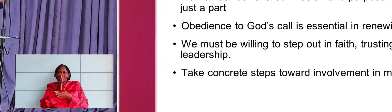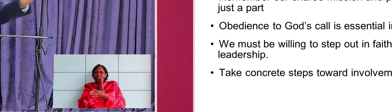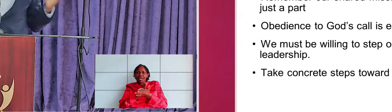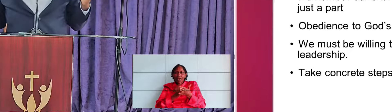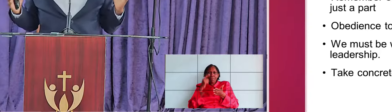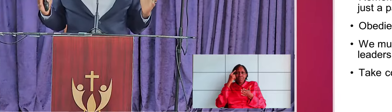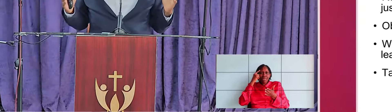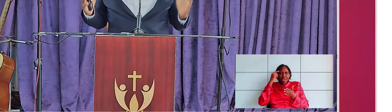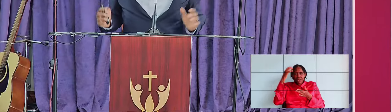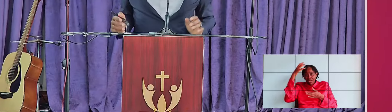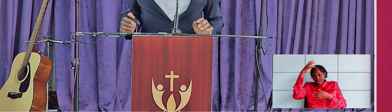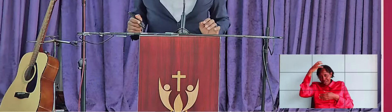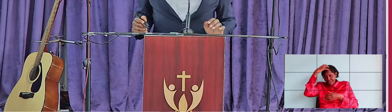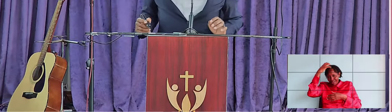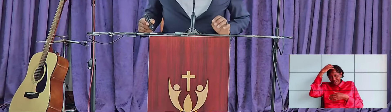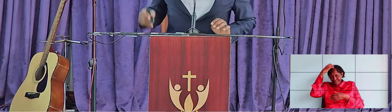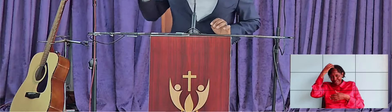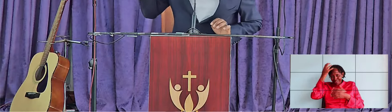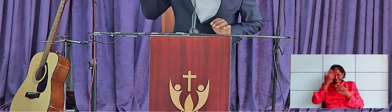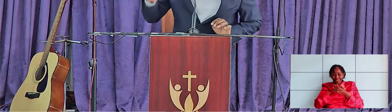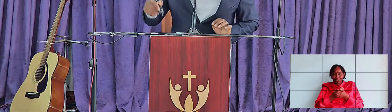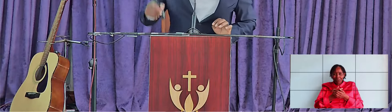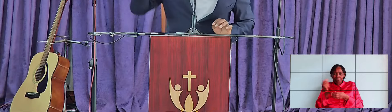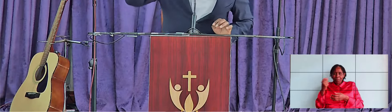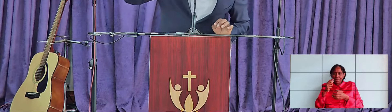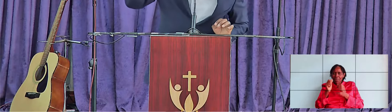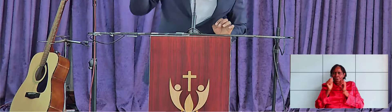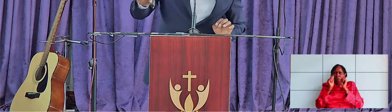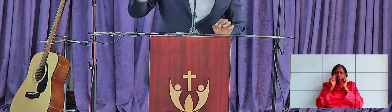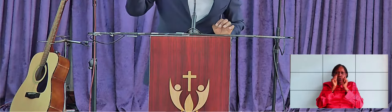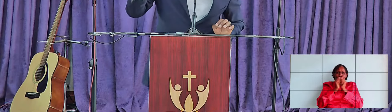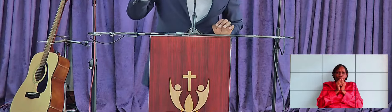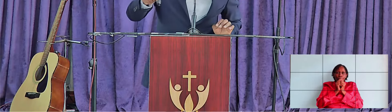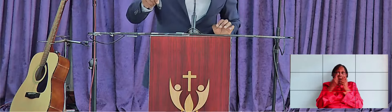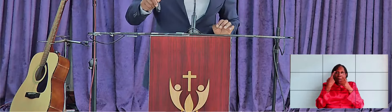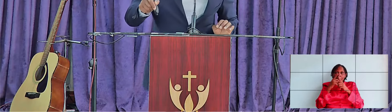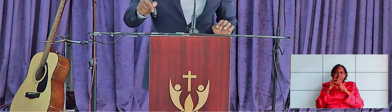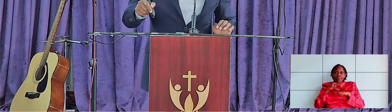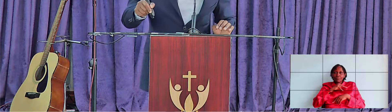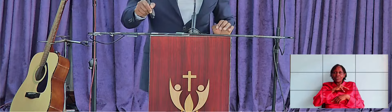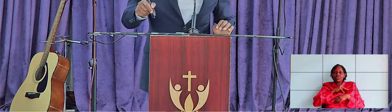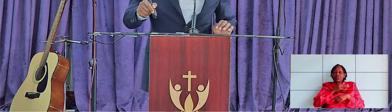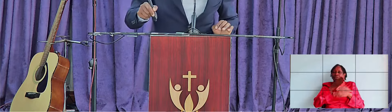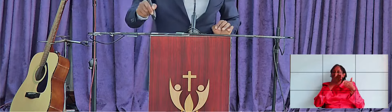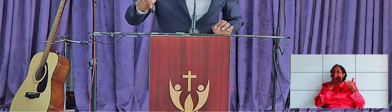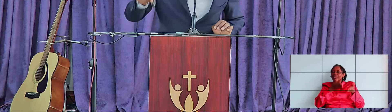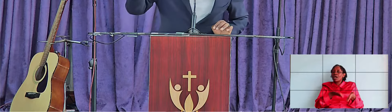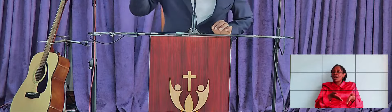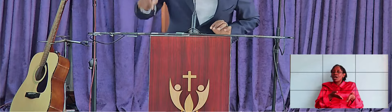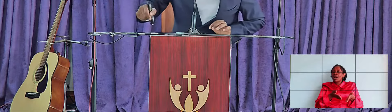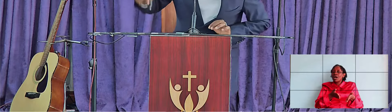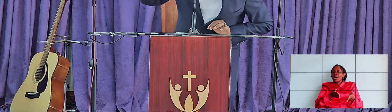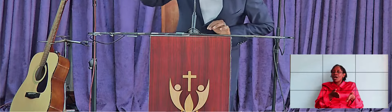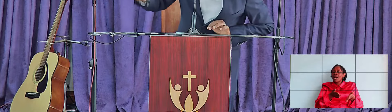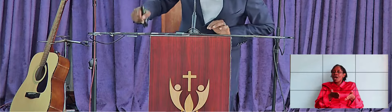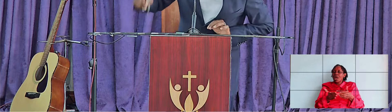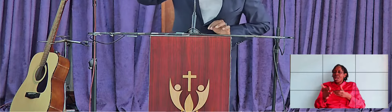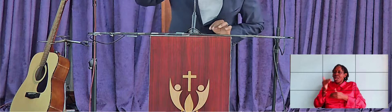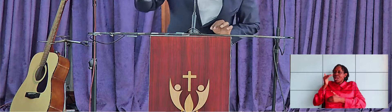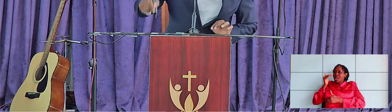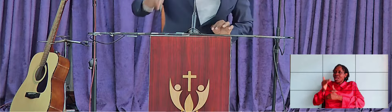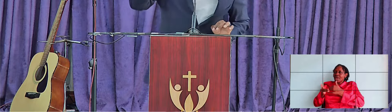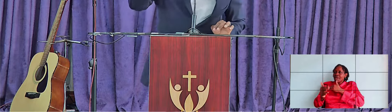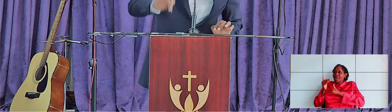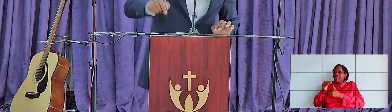our bags and we can go to Lamu. The mission fields are right on our doorsteps. Our neighbors, our colleagues,